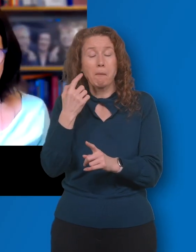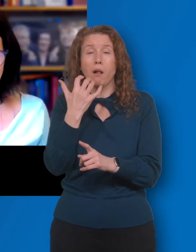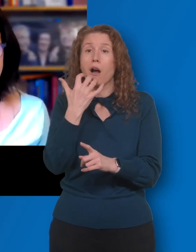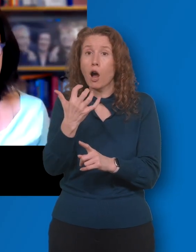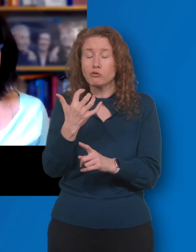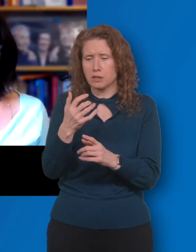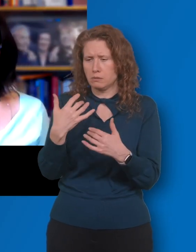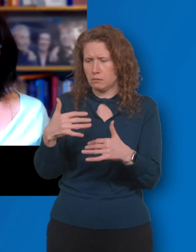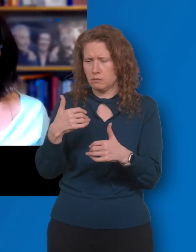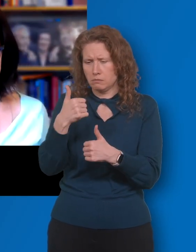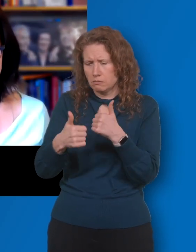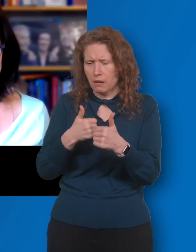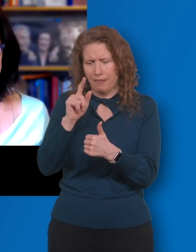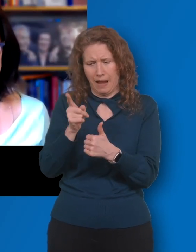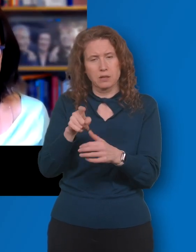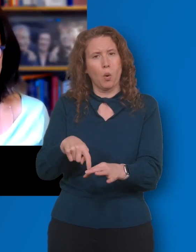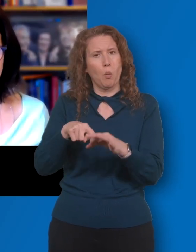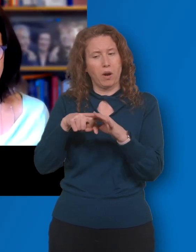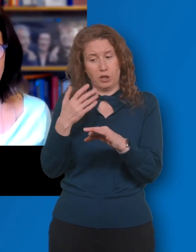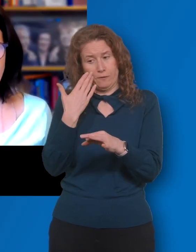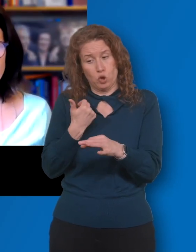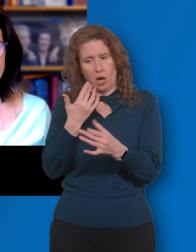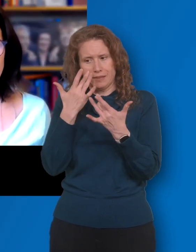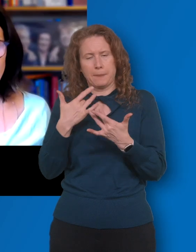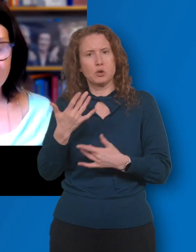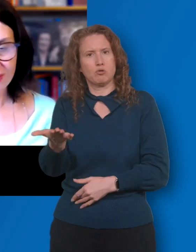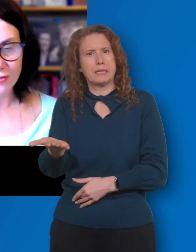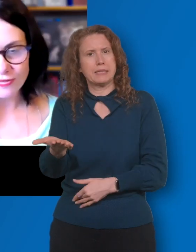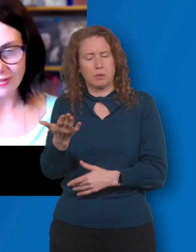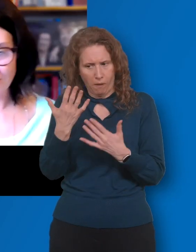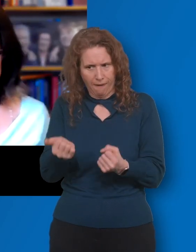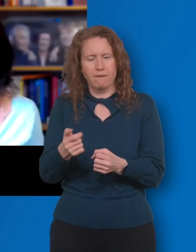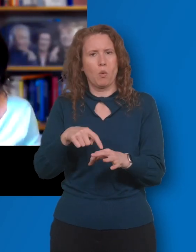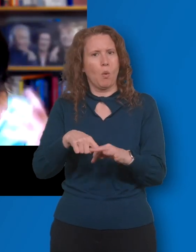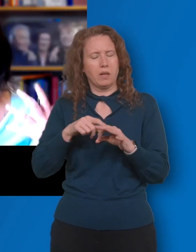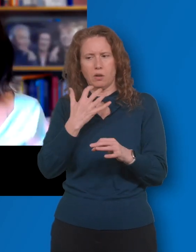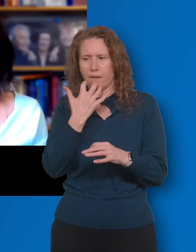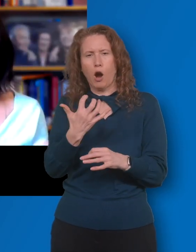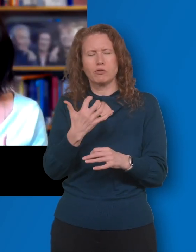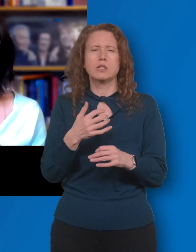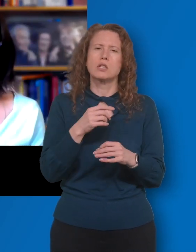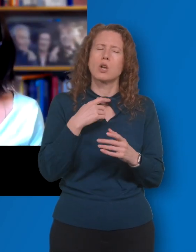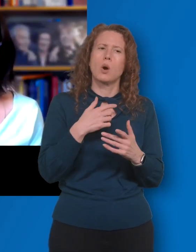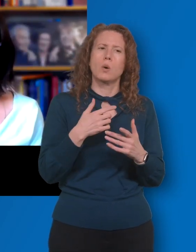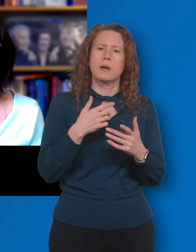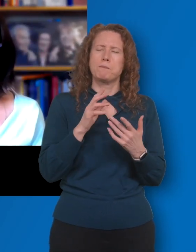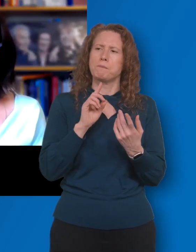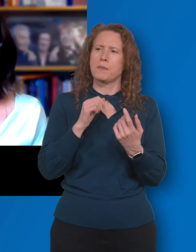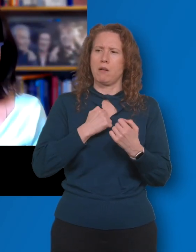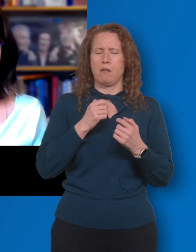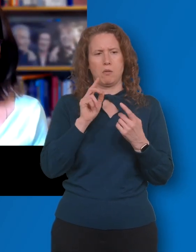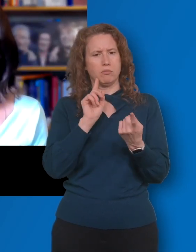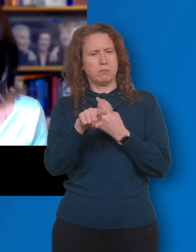wonderful quality that you've just demonstrated? So using a lot of affirmation and